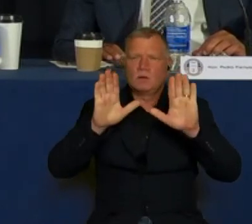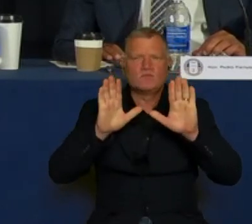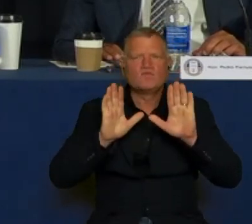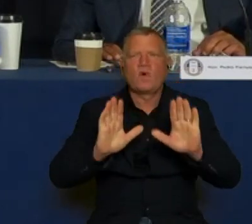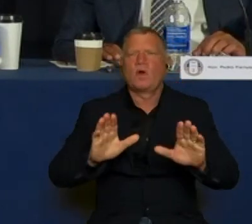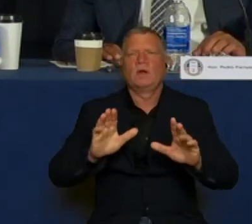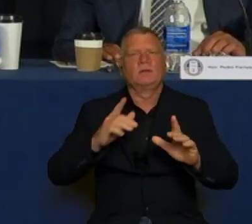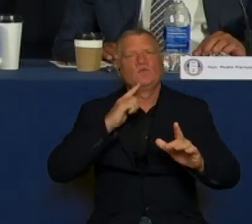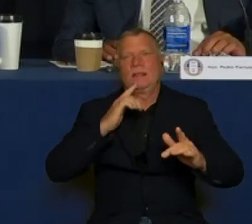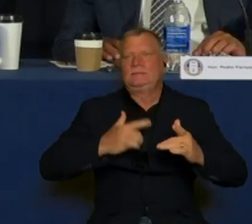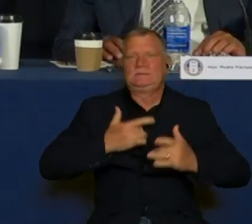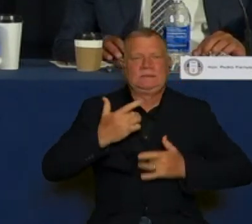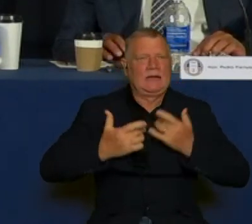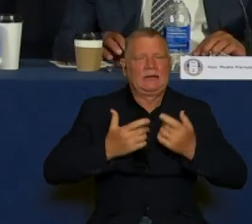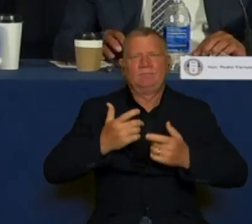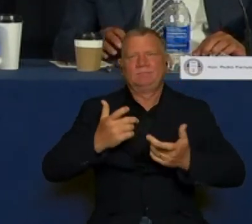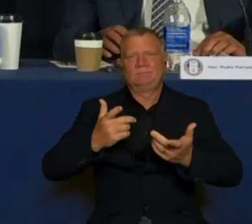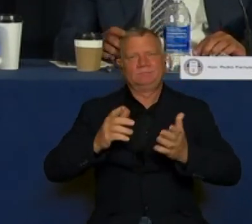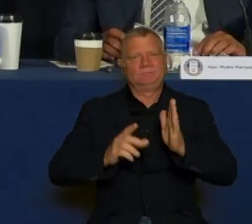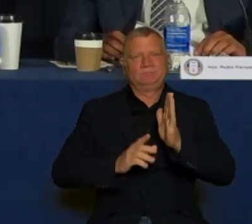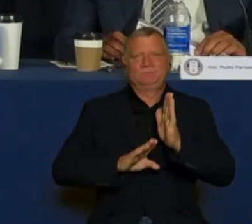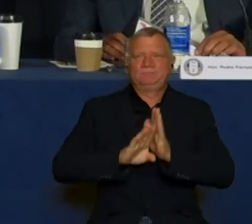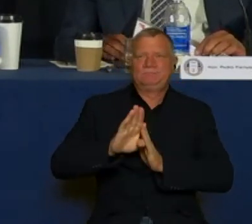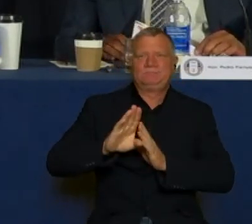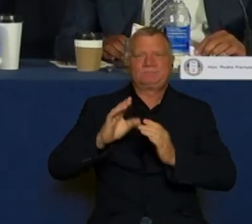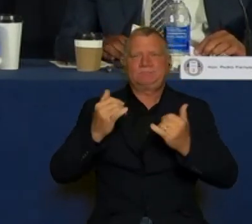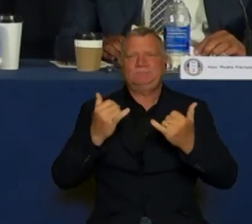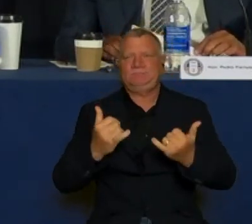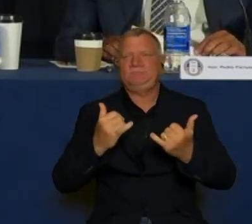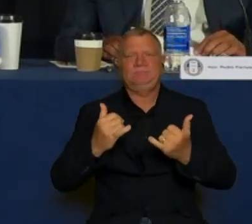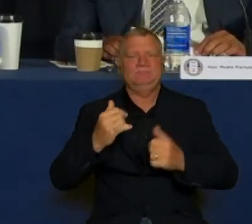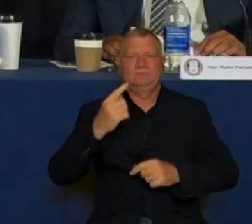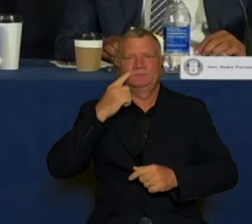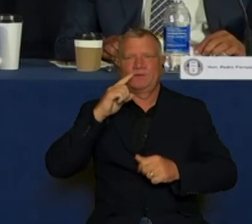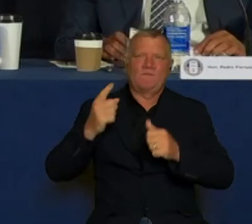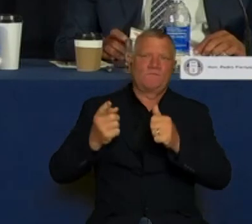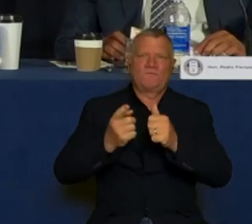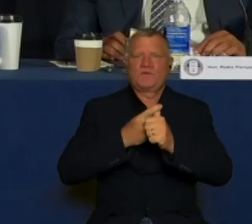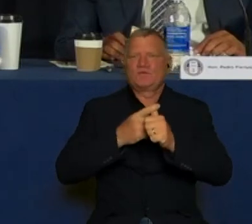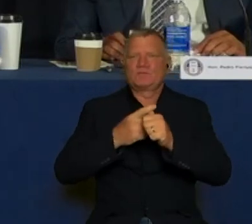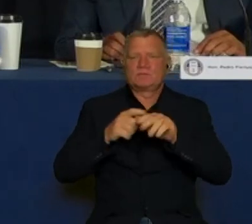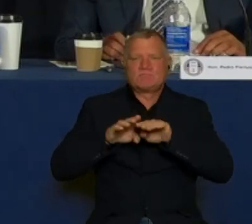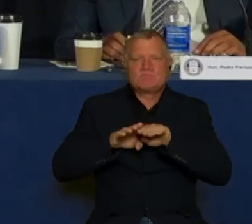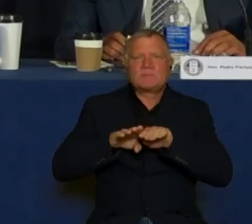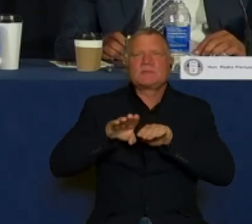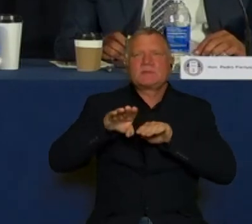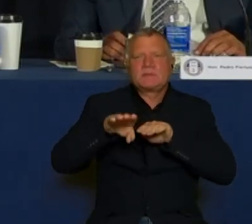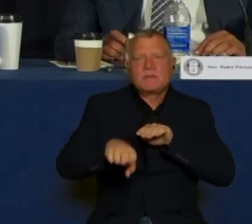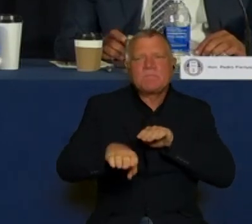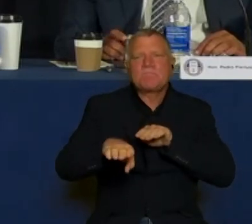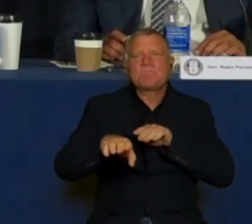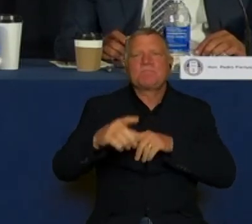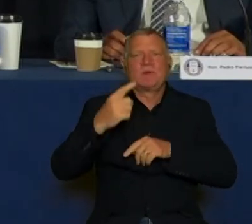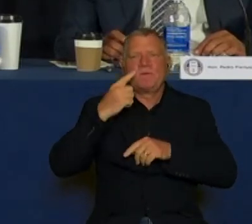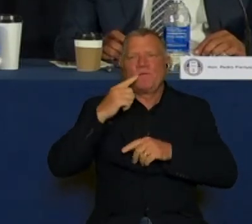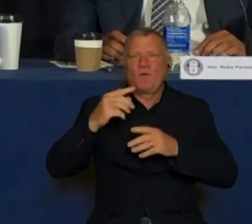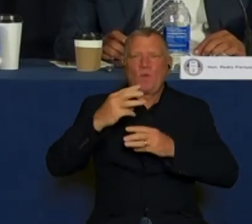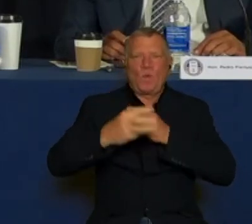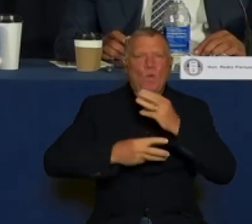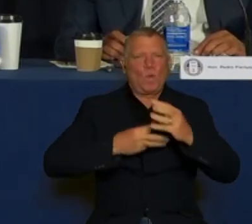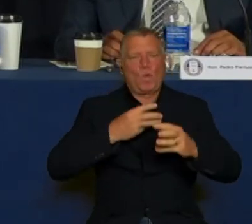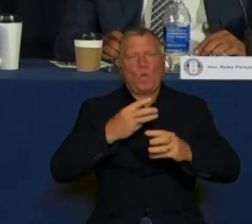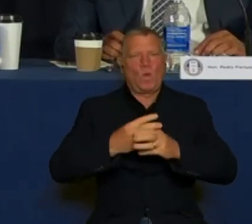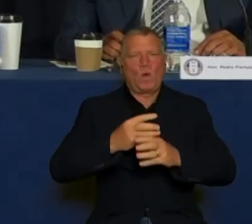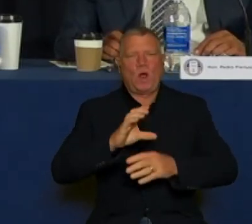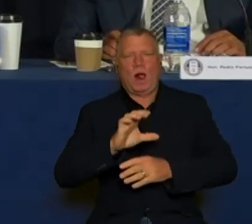extraordinarily exciting set of developments. It really is a first big step towards a